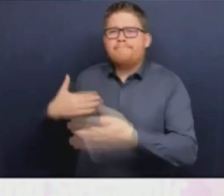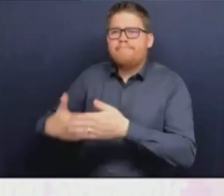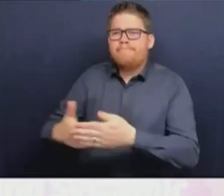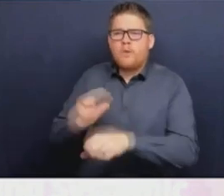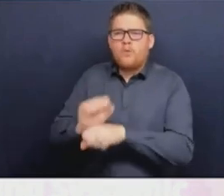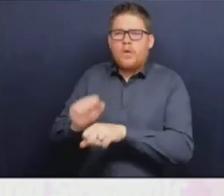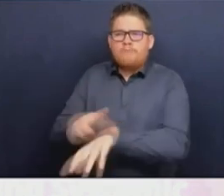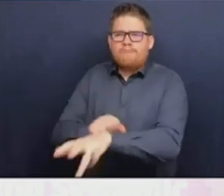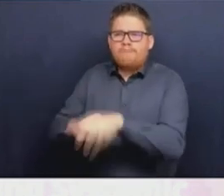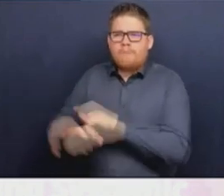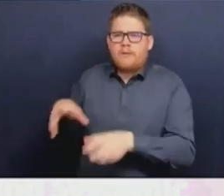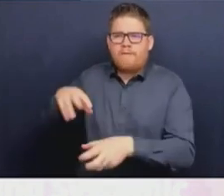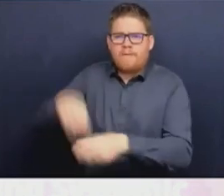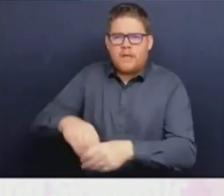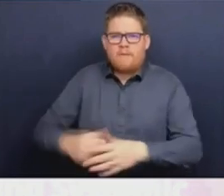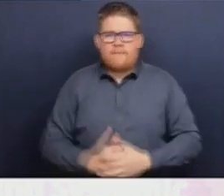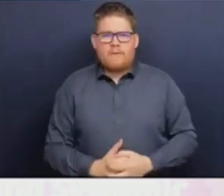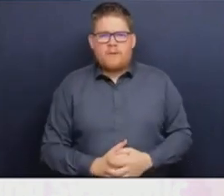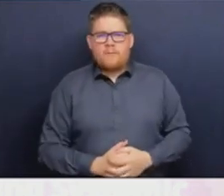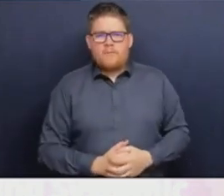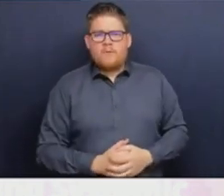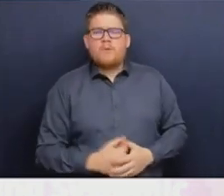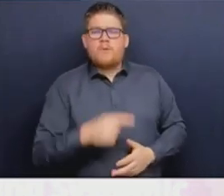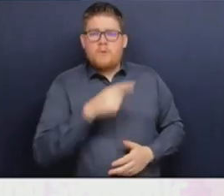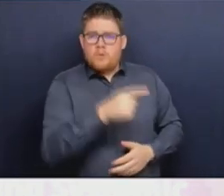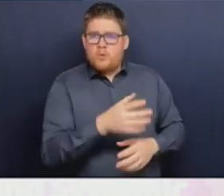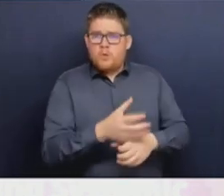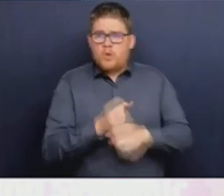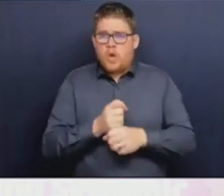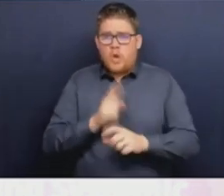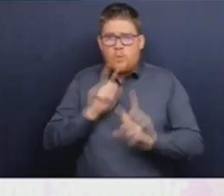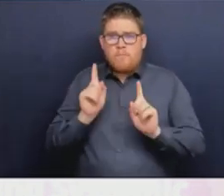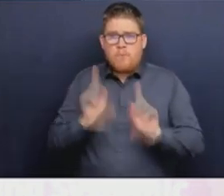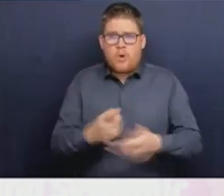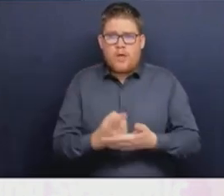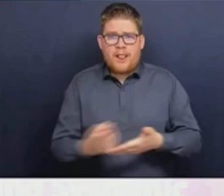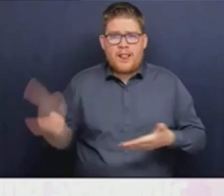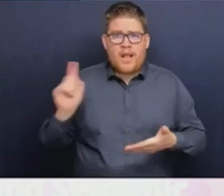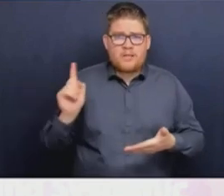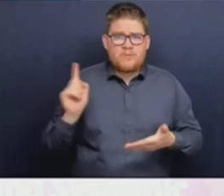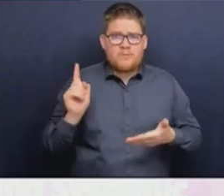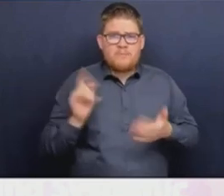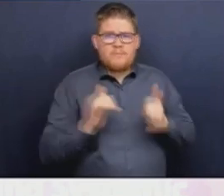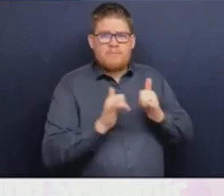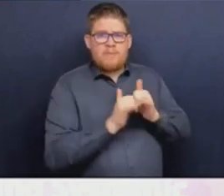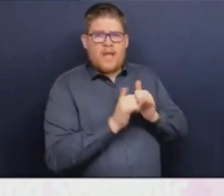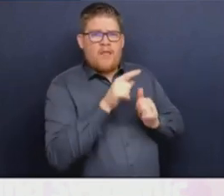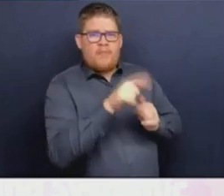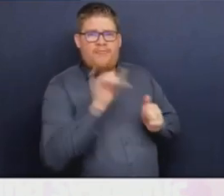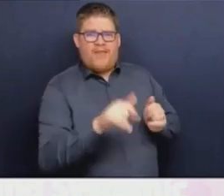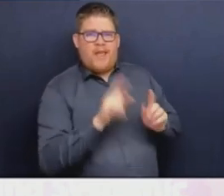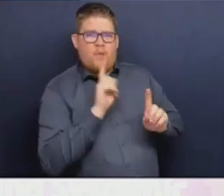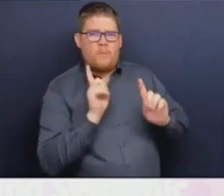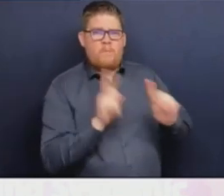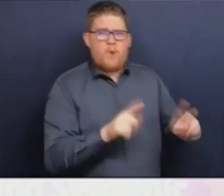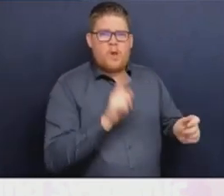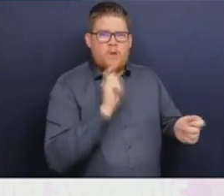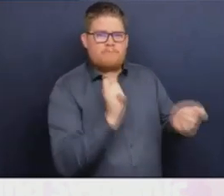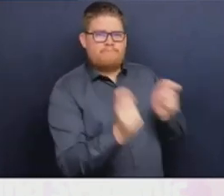are your thoughts on reforming the Police Act in terms of how quickly you can move on some of those recommendations, including getting rid of the